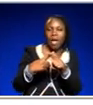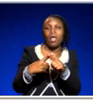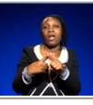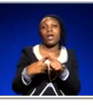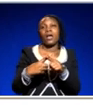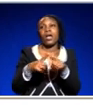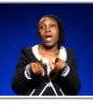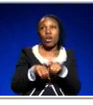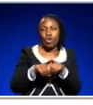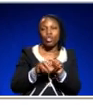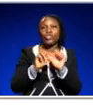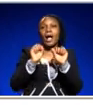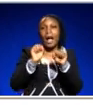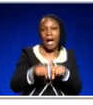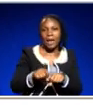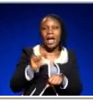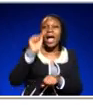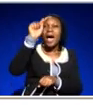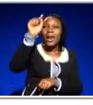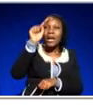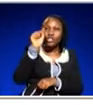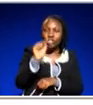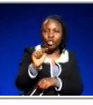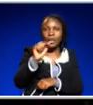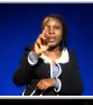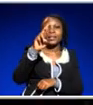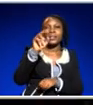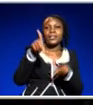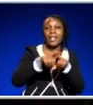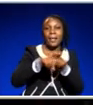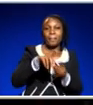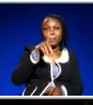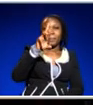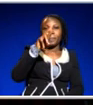number four, rationalize SADS.